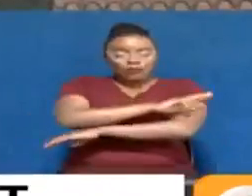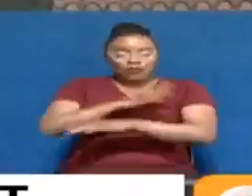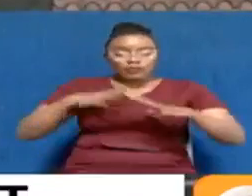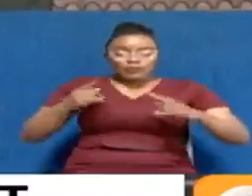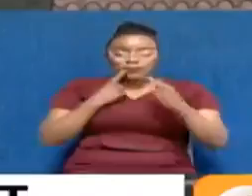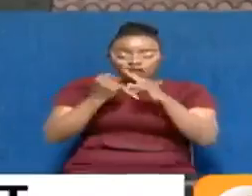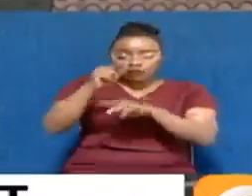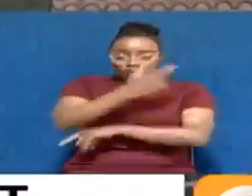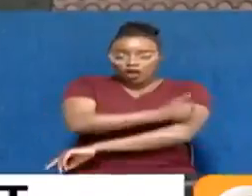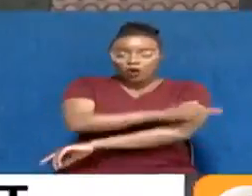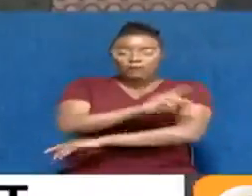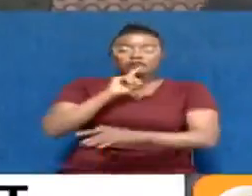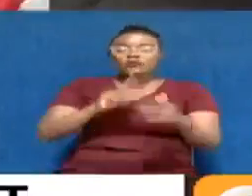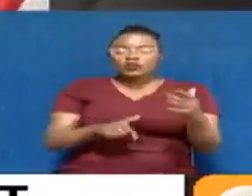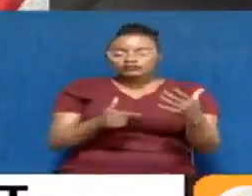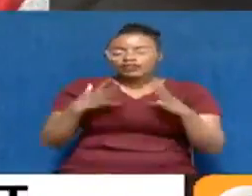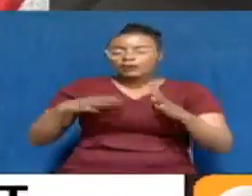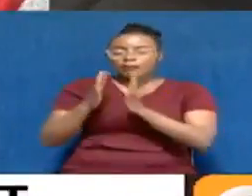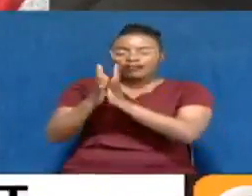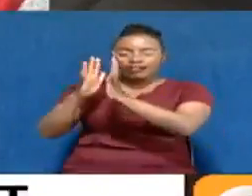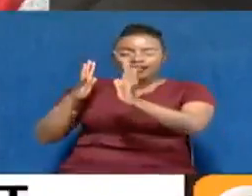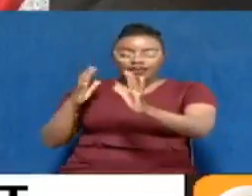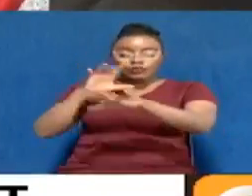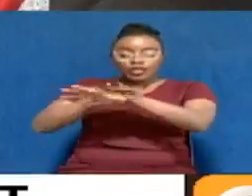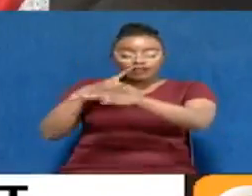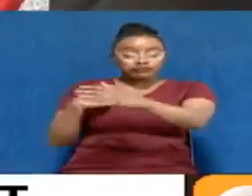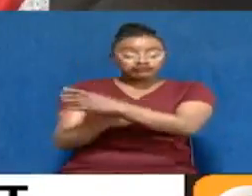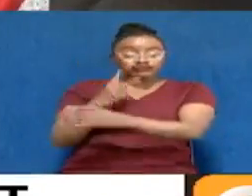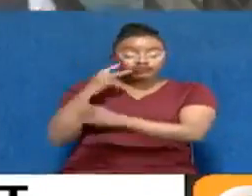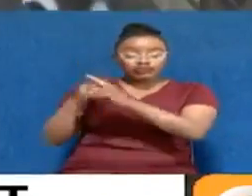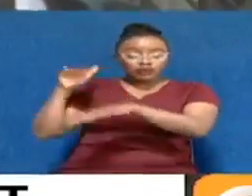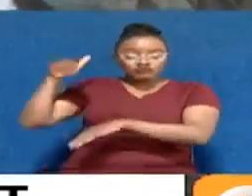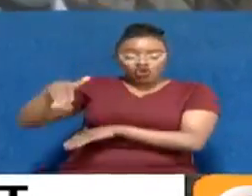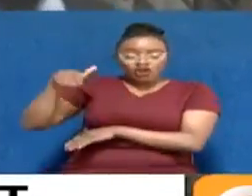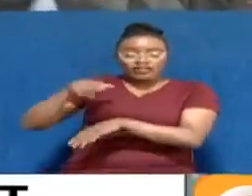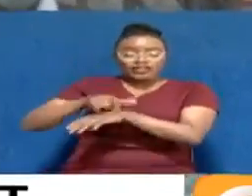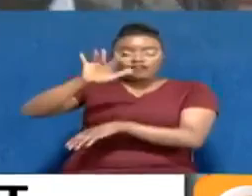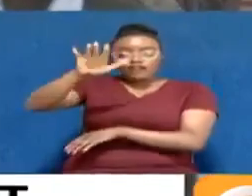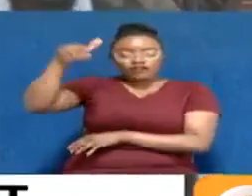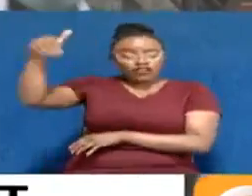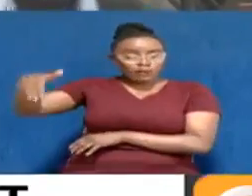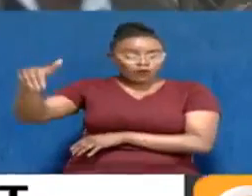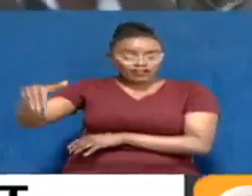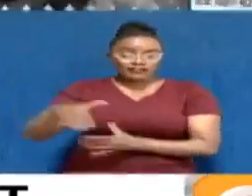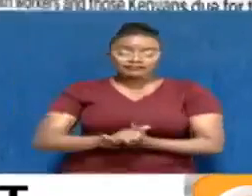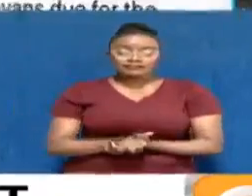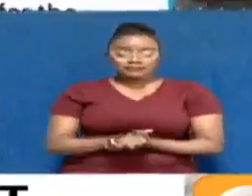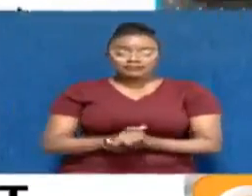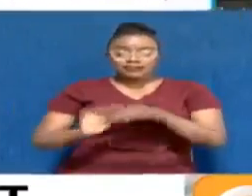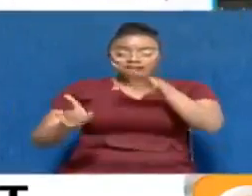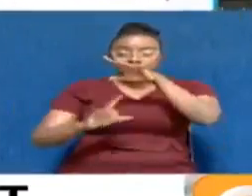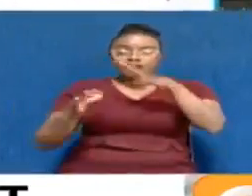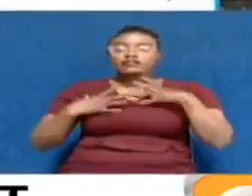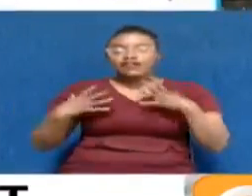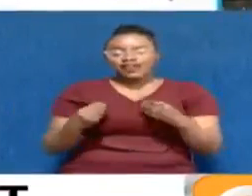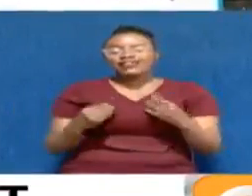spoke to from the hospital saying queues of people waiting to get the jab can be seen from as early as 5 a.m. The Ministry of